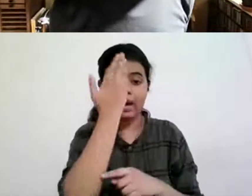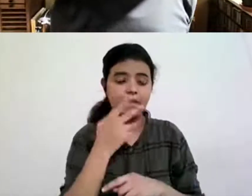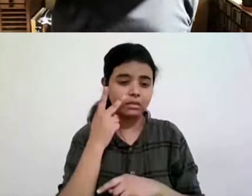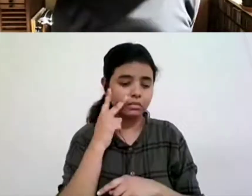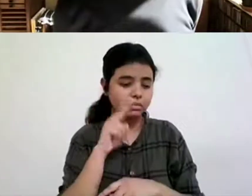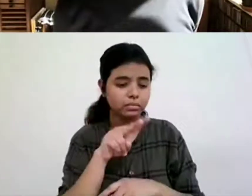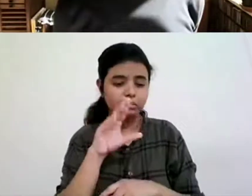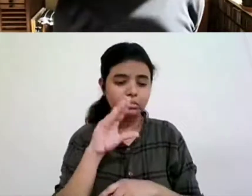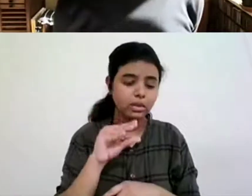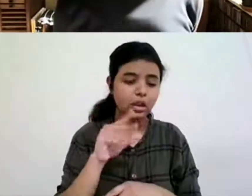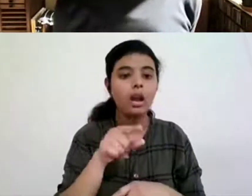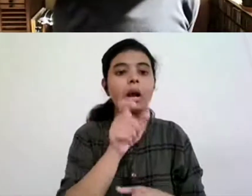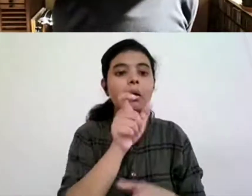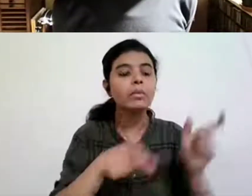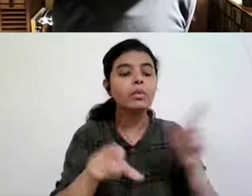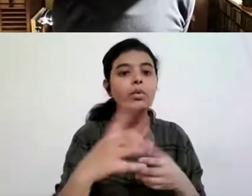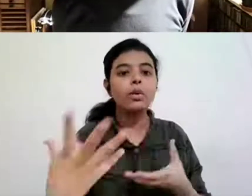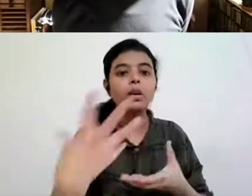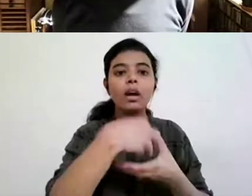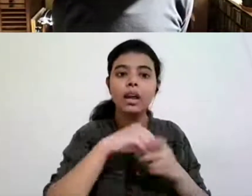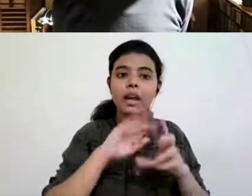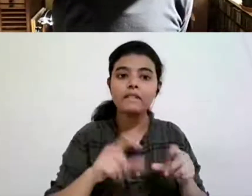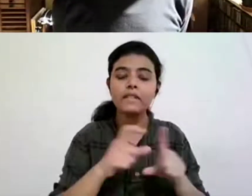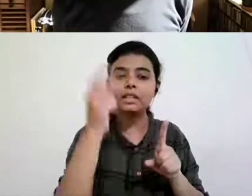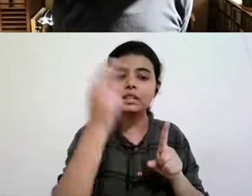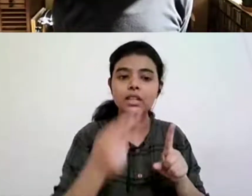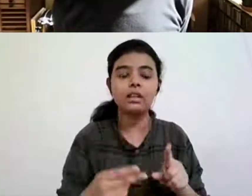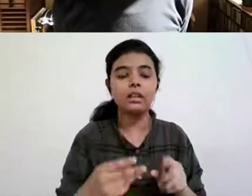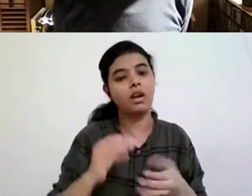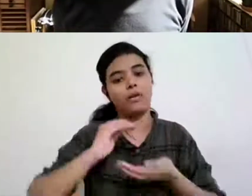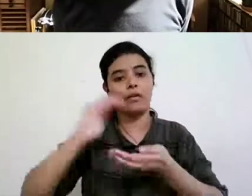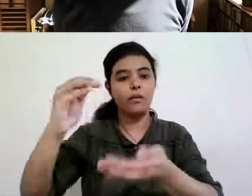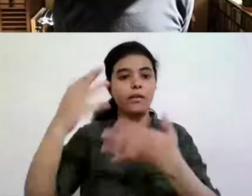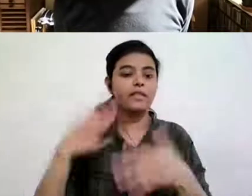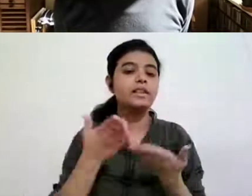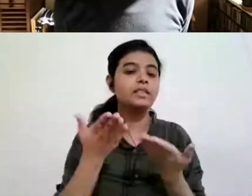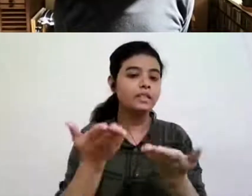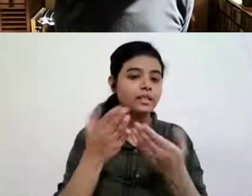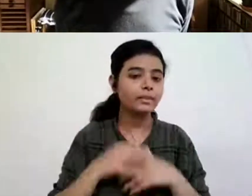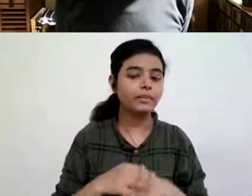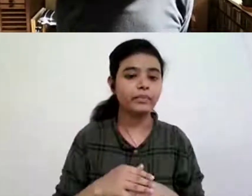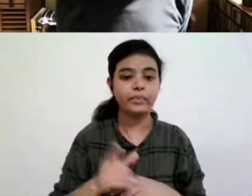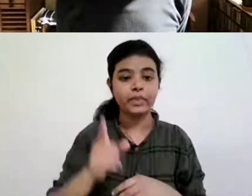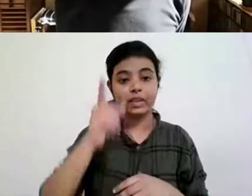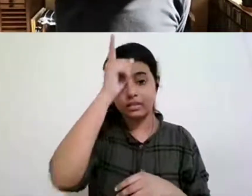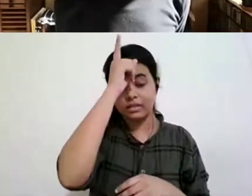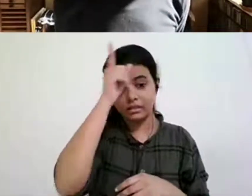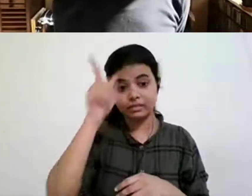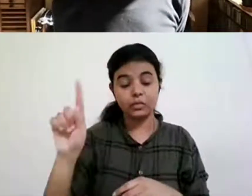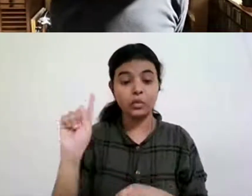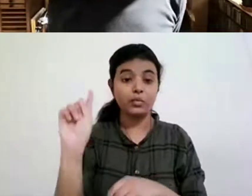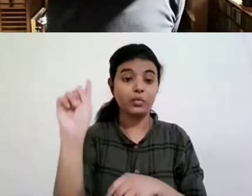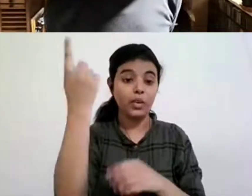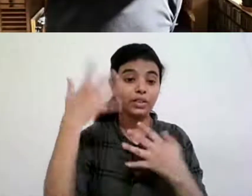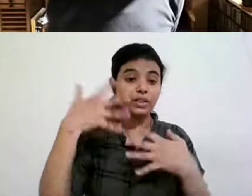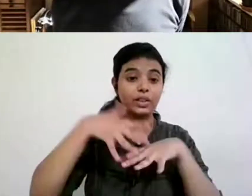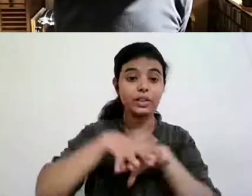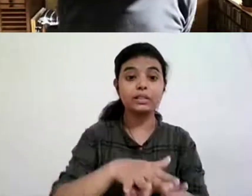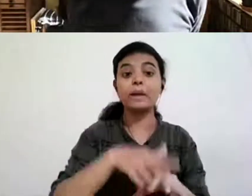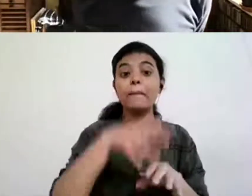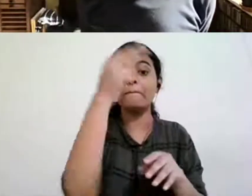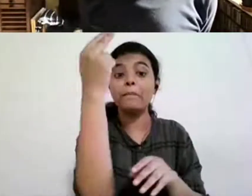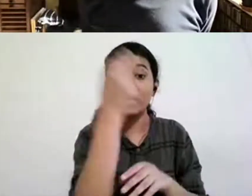been amply awarded. So one was Germany's first inclusive painting